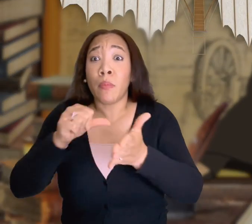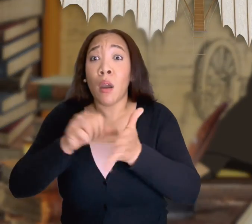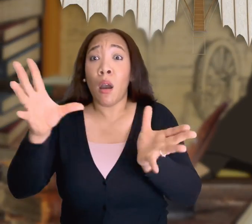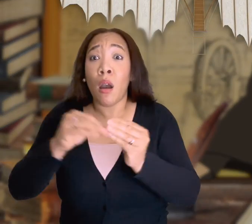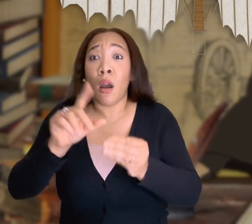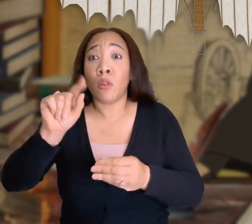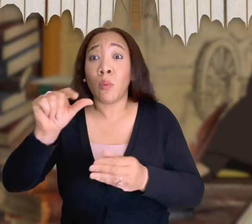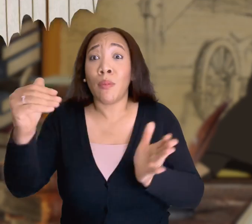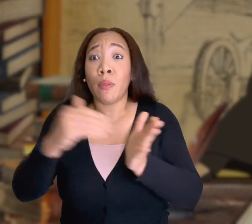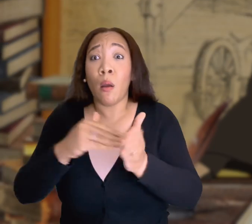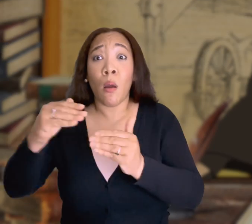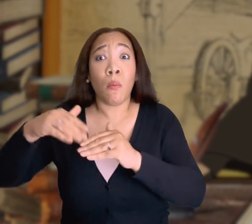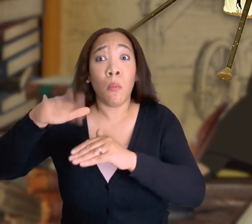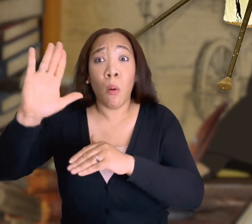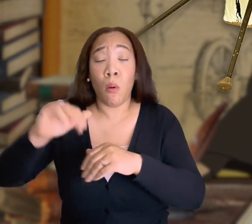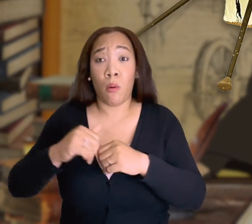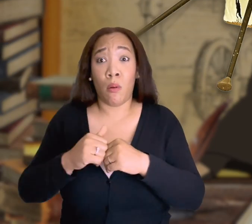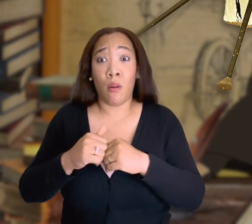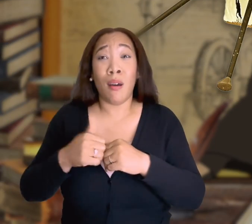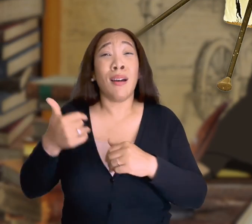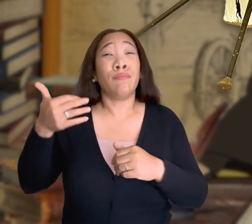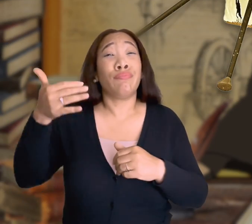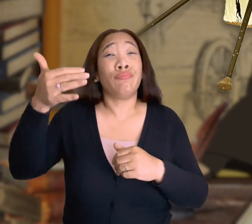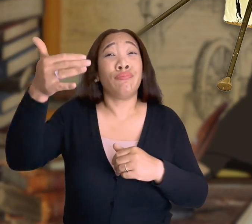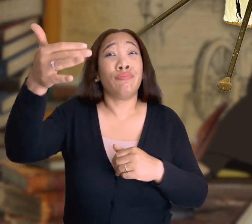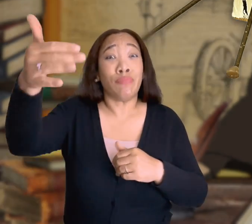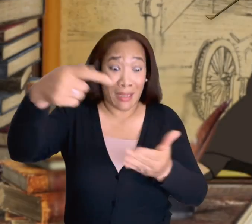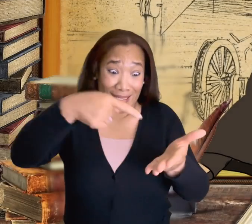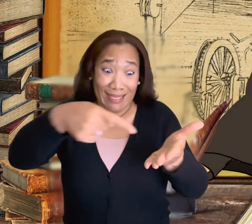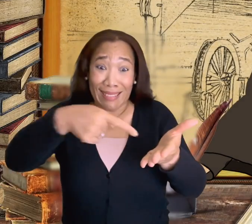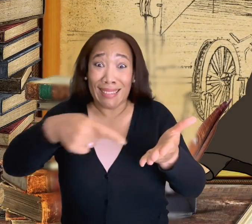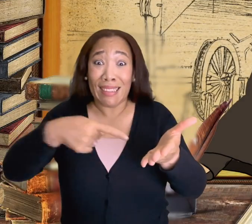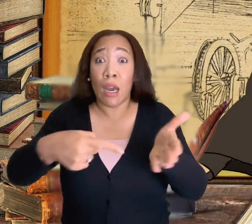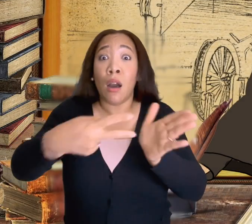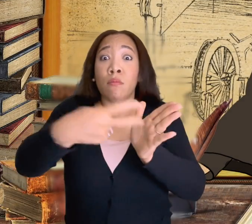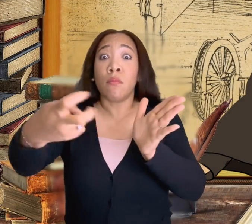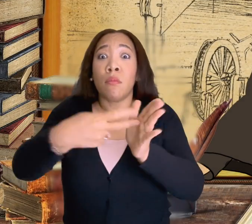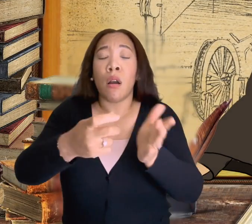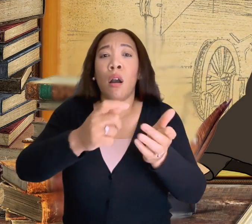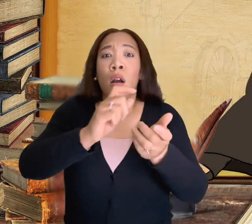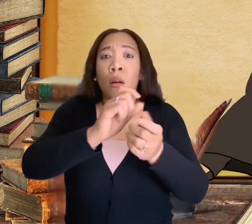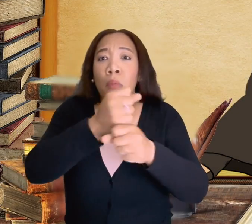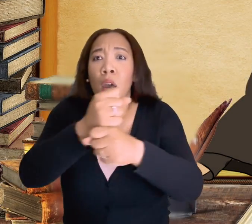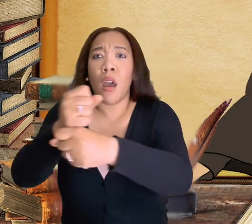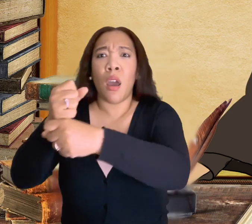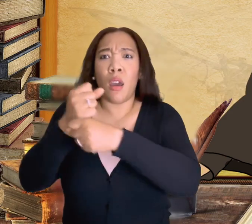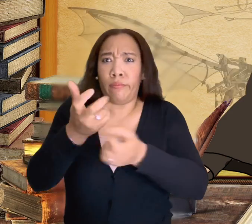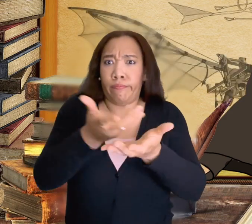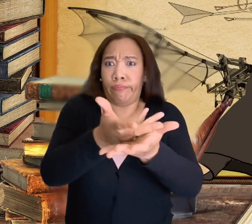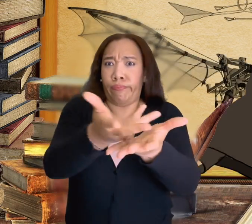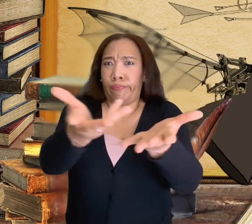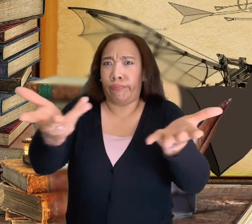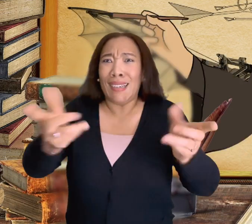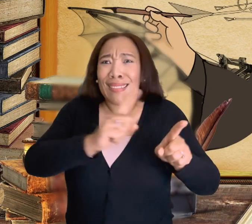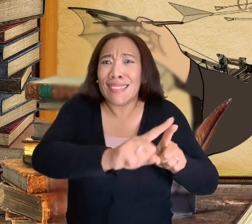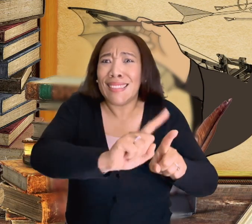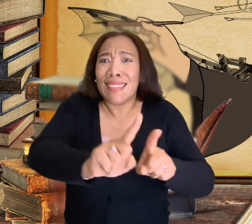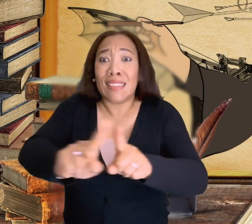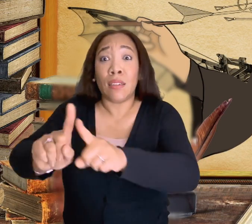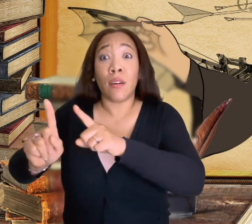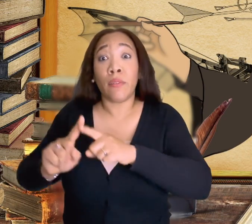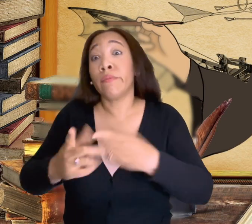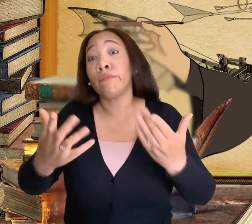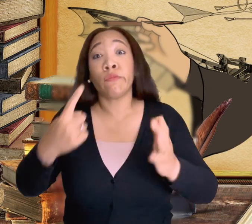were used as blueprints to create perfect working models. Some of these designs included sketches of hang